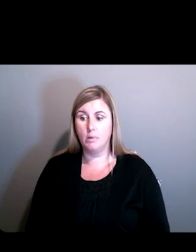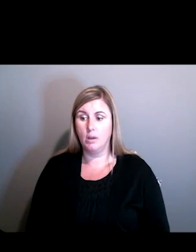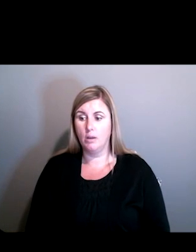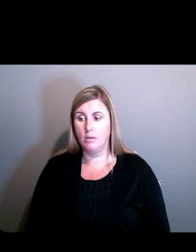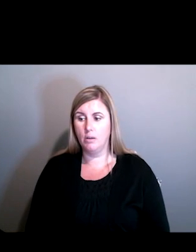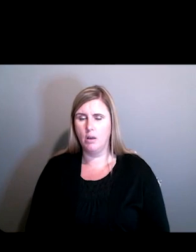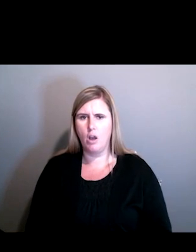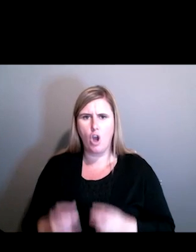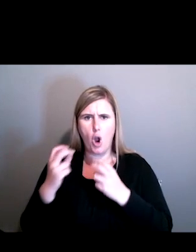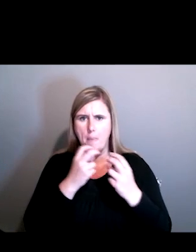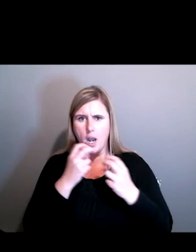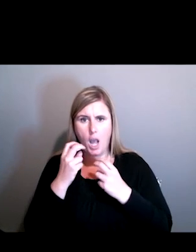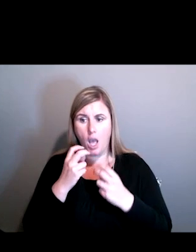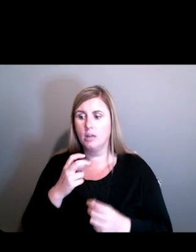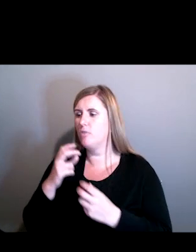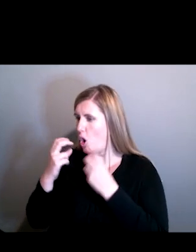Harmonica. Harmonica.